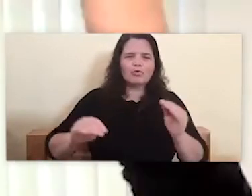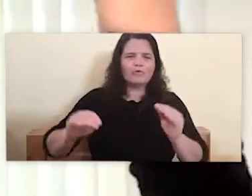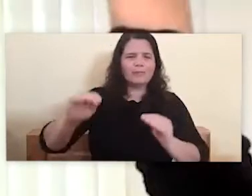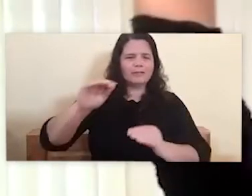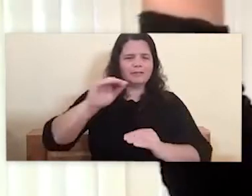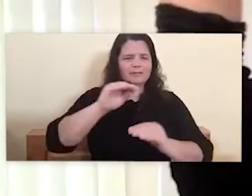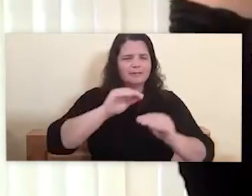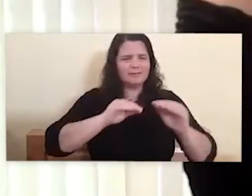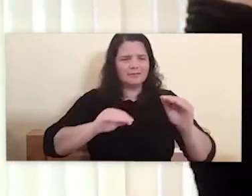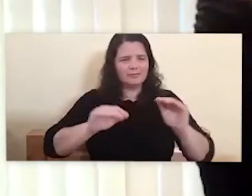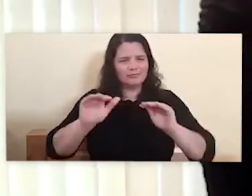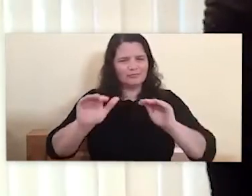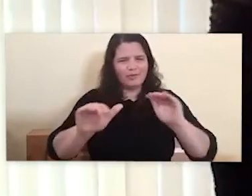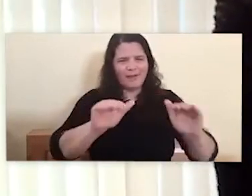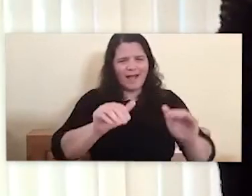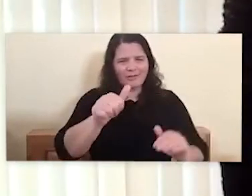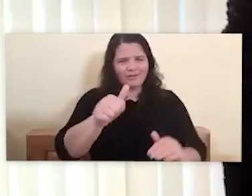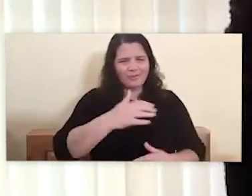okay to move